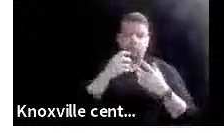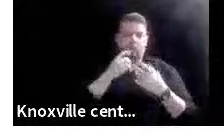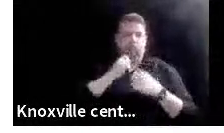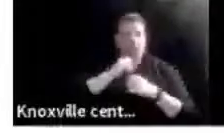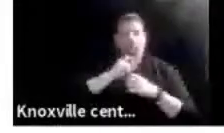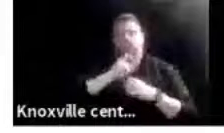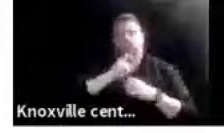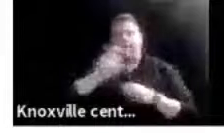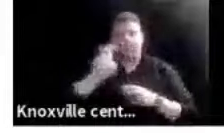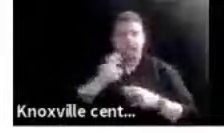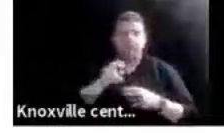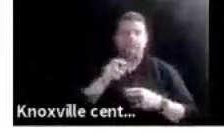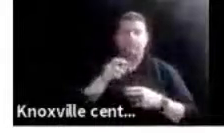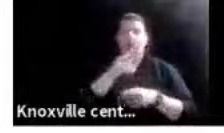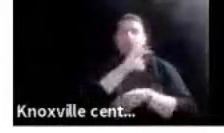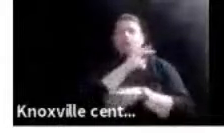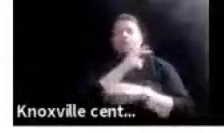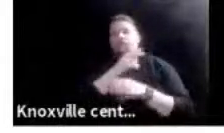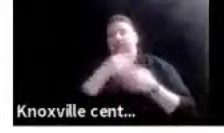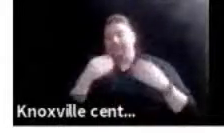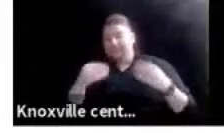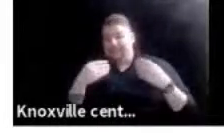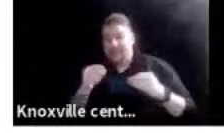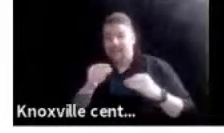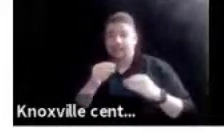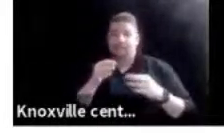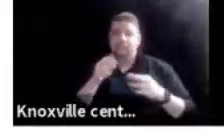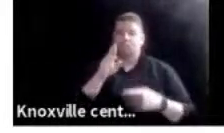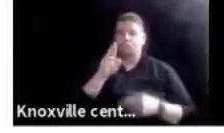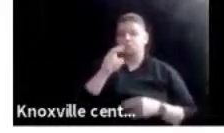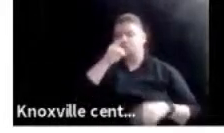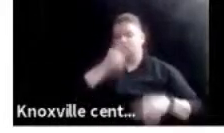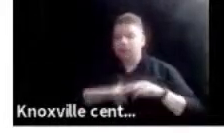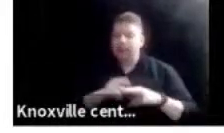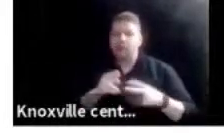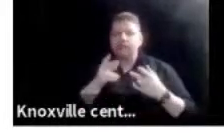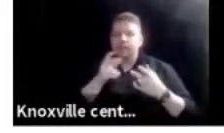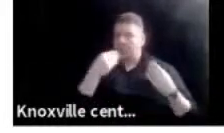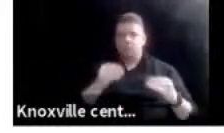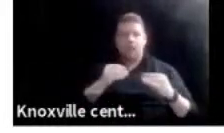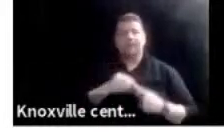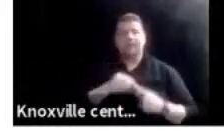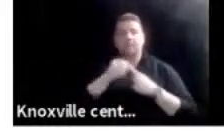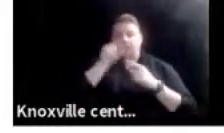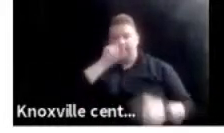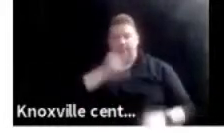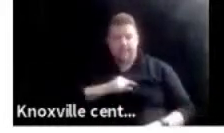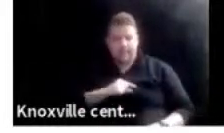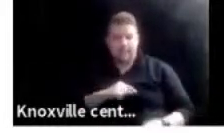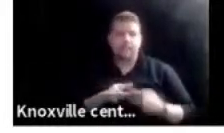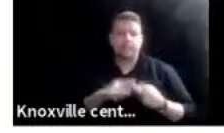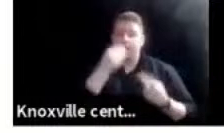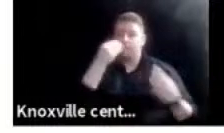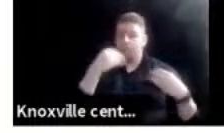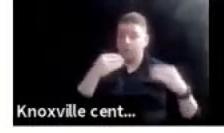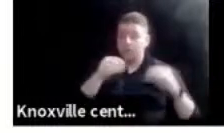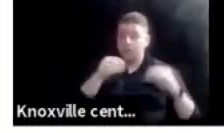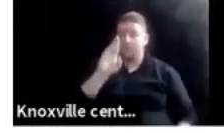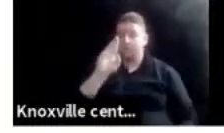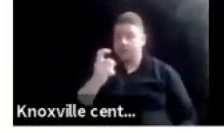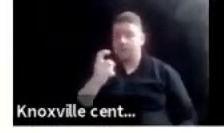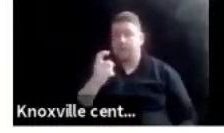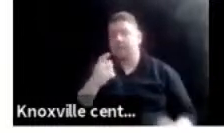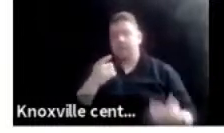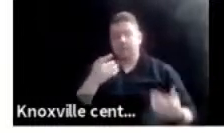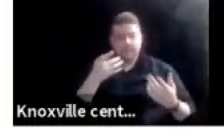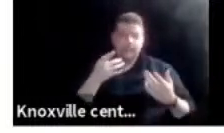and recreation, those are all below baseline. They're not shopping on those days, especially Thanksgiving. Grocery and pharmacy,